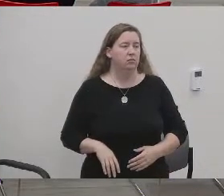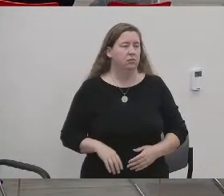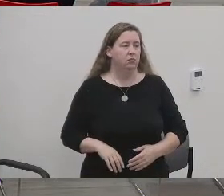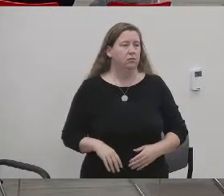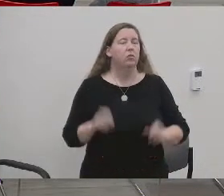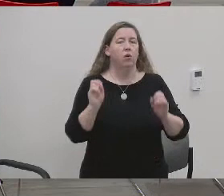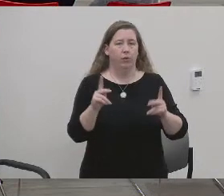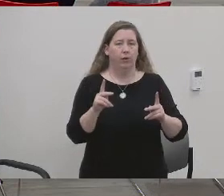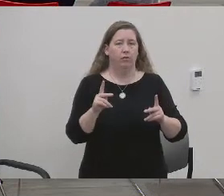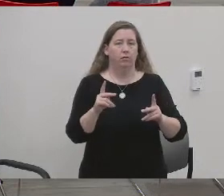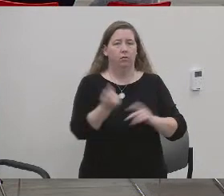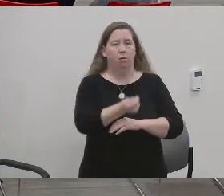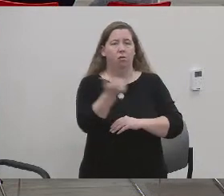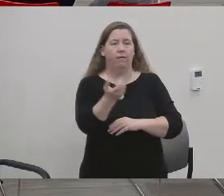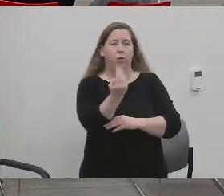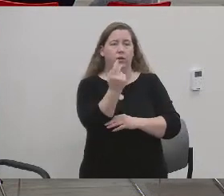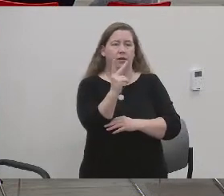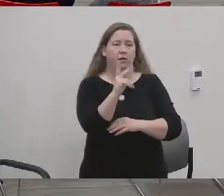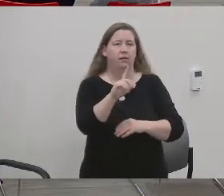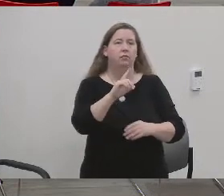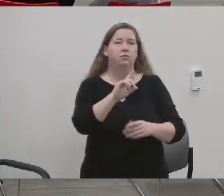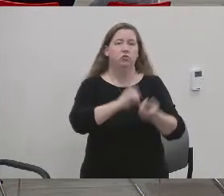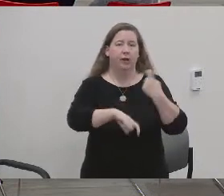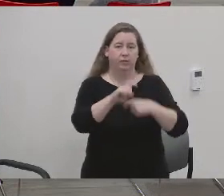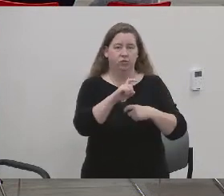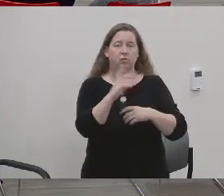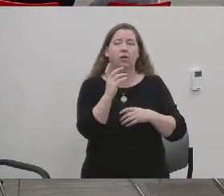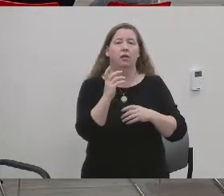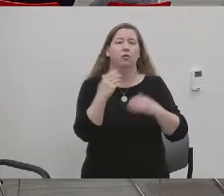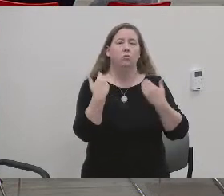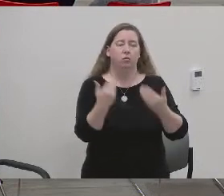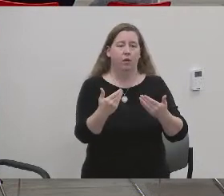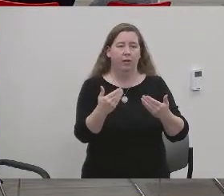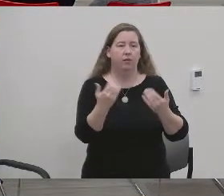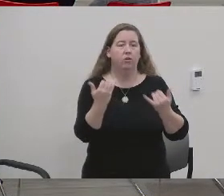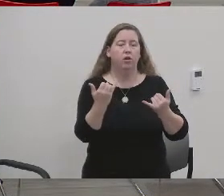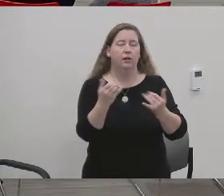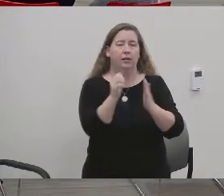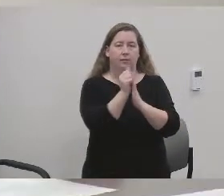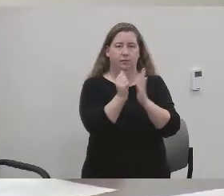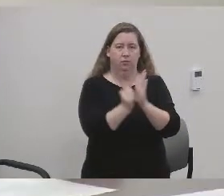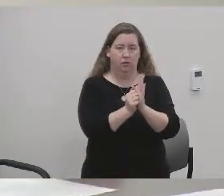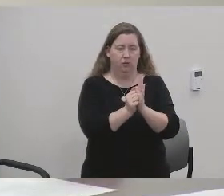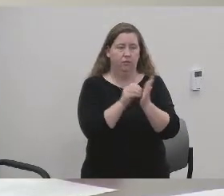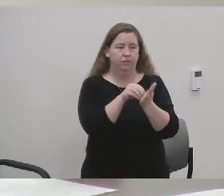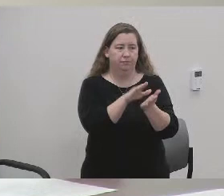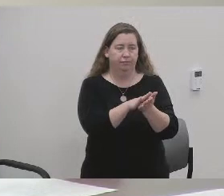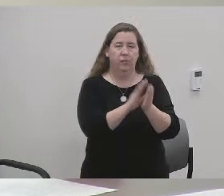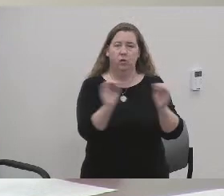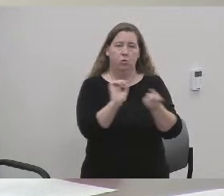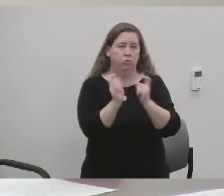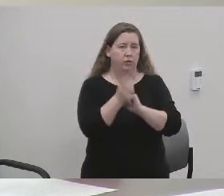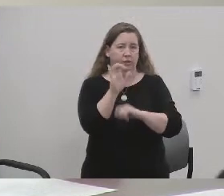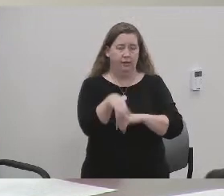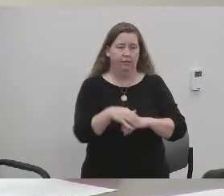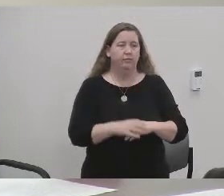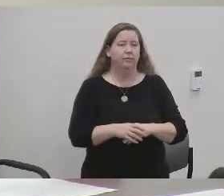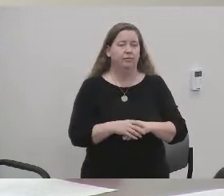Okay, so we'll eliminate 14K as a change and go with what is currently in the agenda with no amendment.